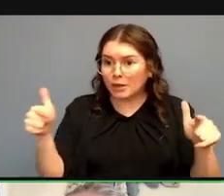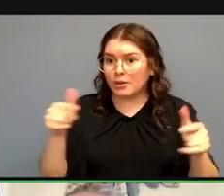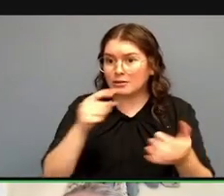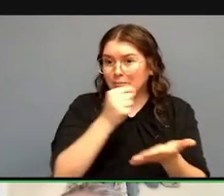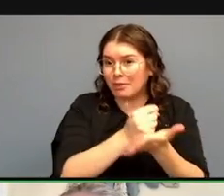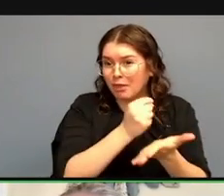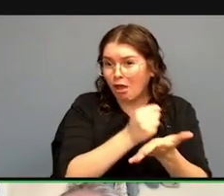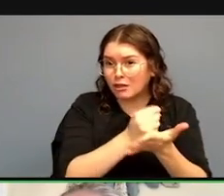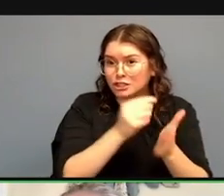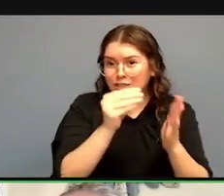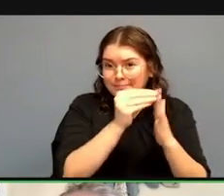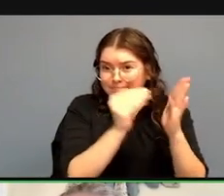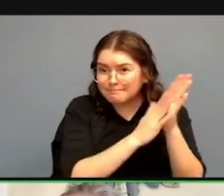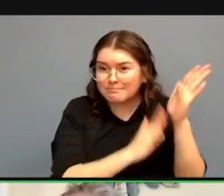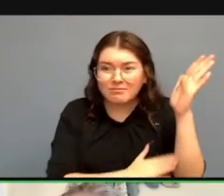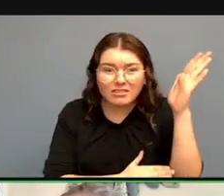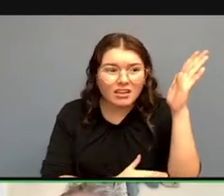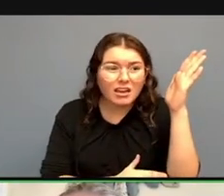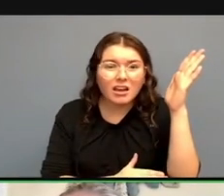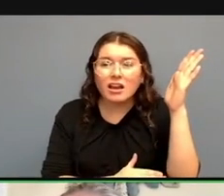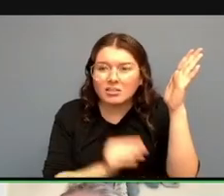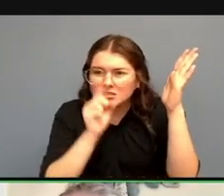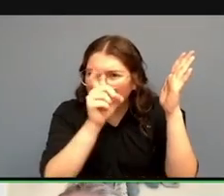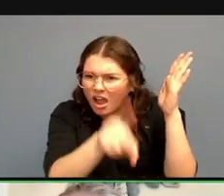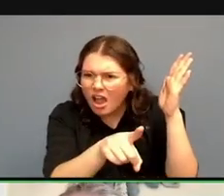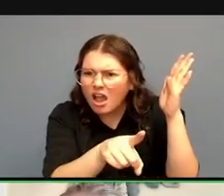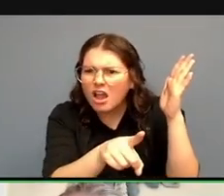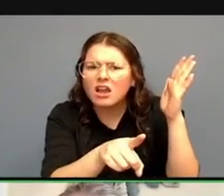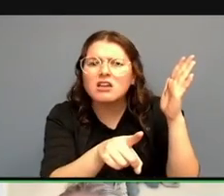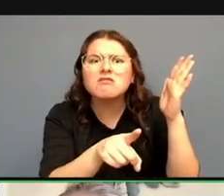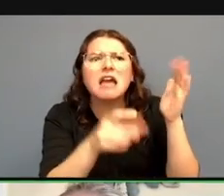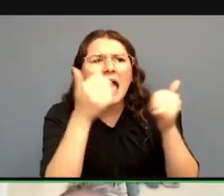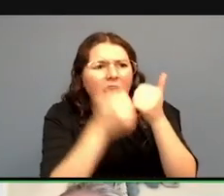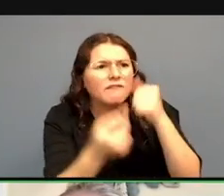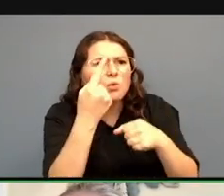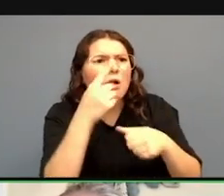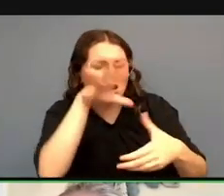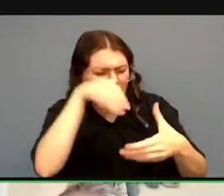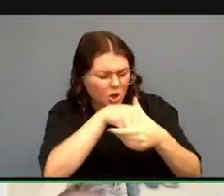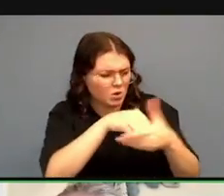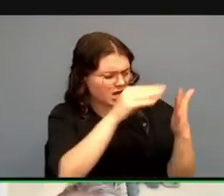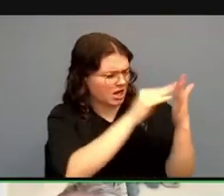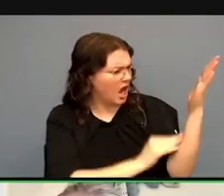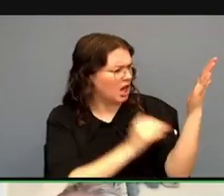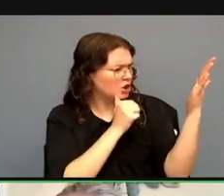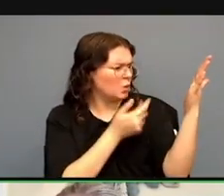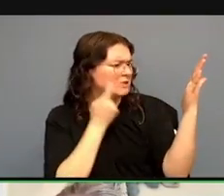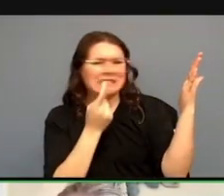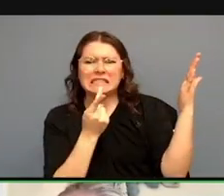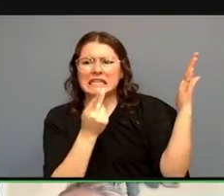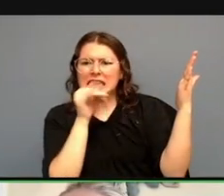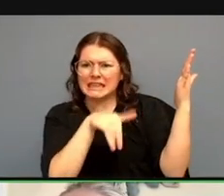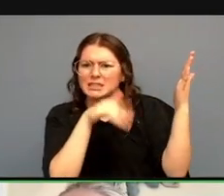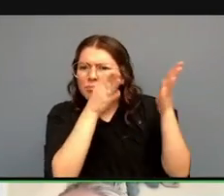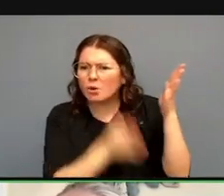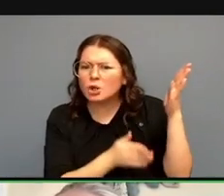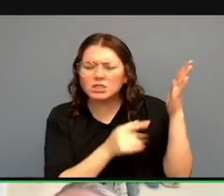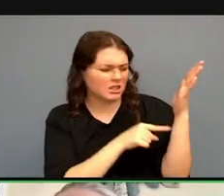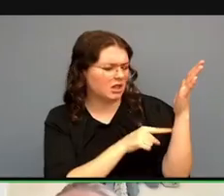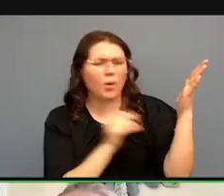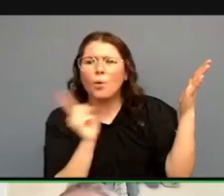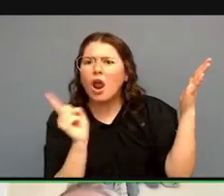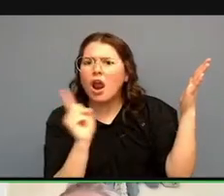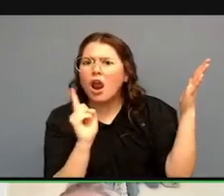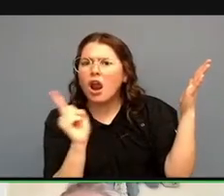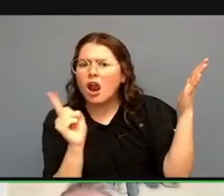hey, is everyone on here that ought to be on here? I don't see this person listed. So